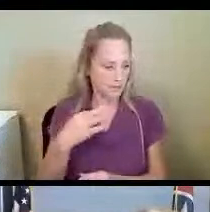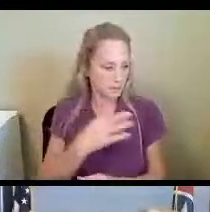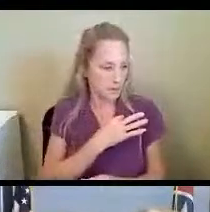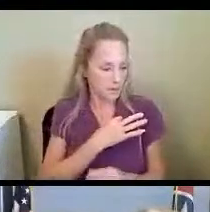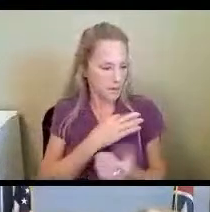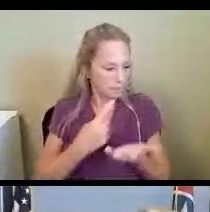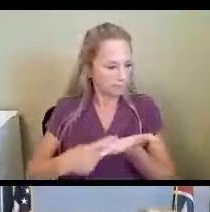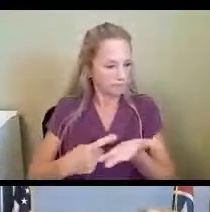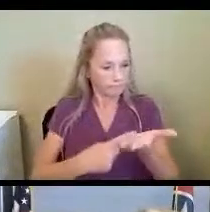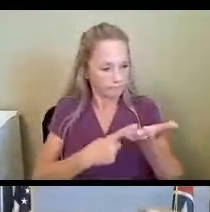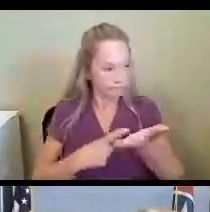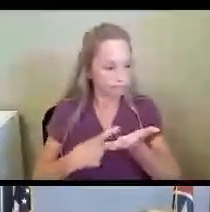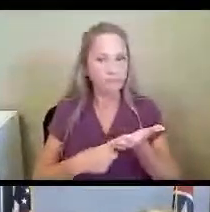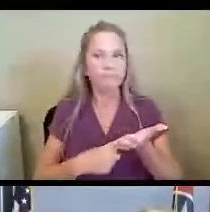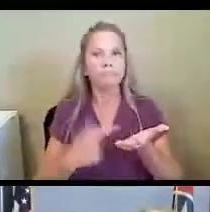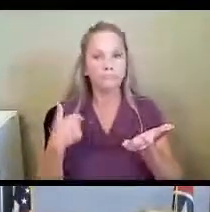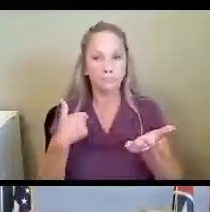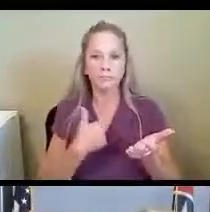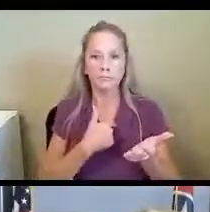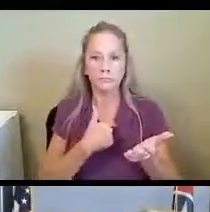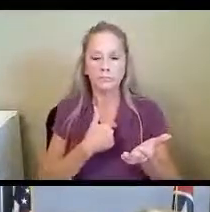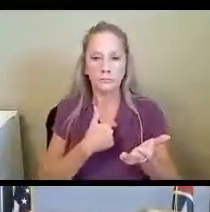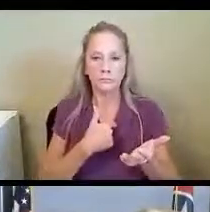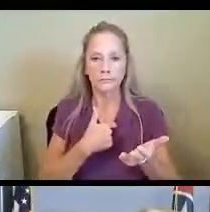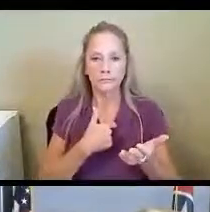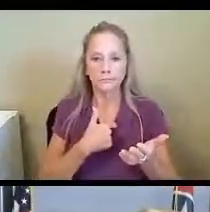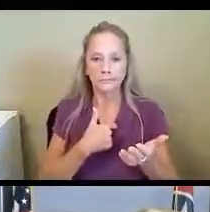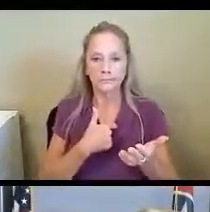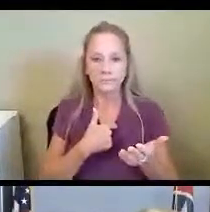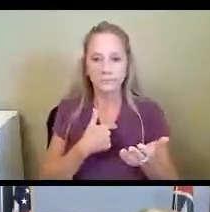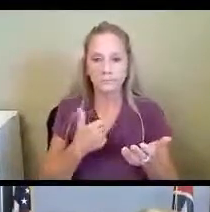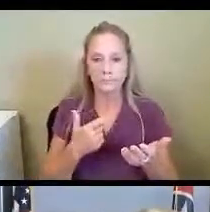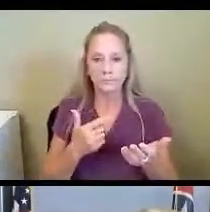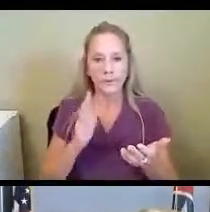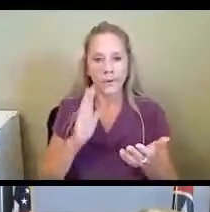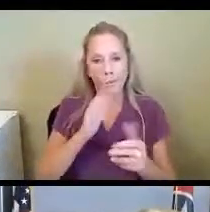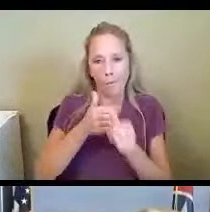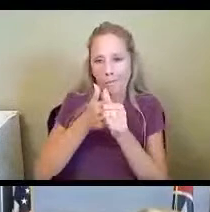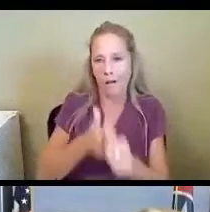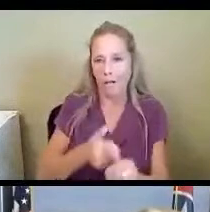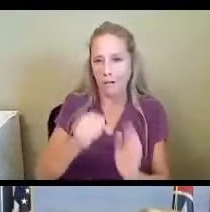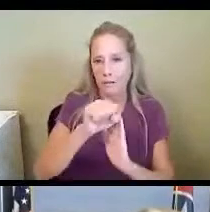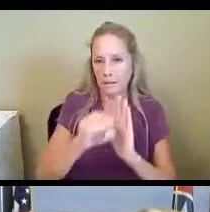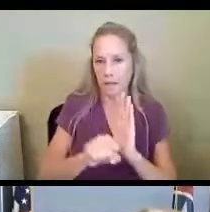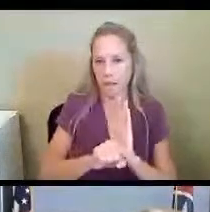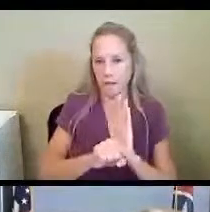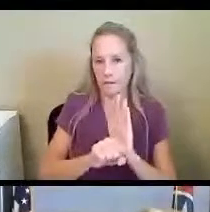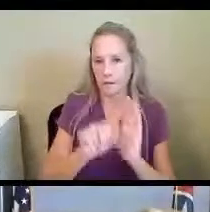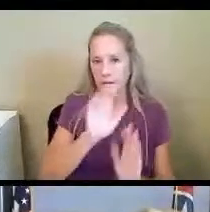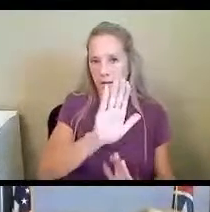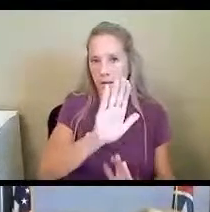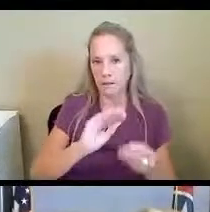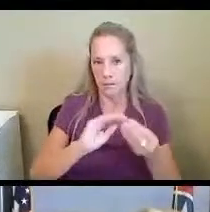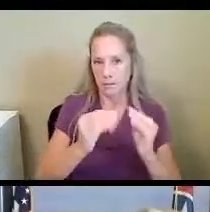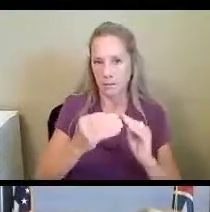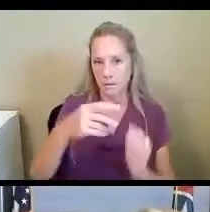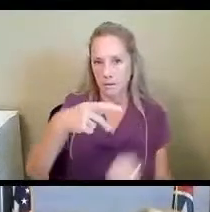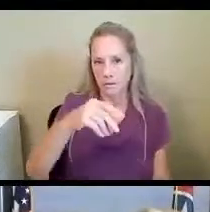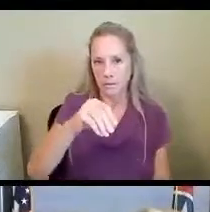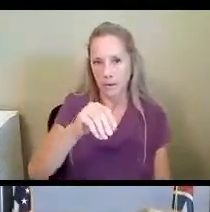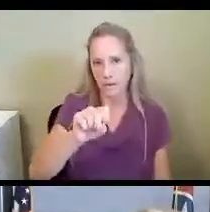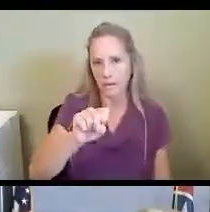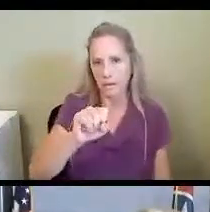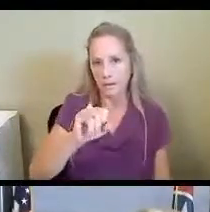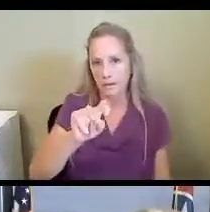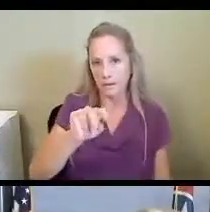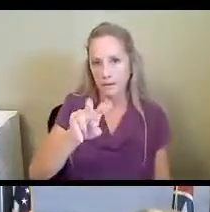working on trending that out. We'll be using the state's positivity rate because they